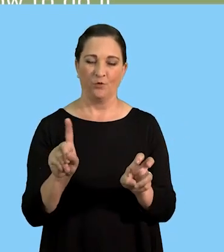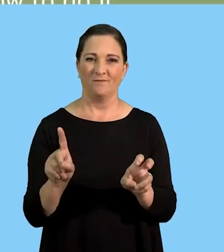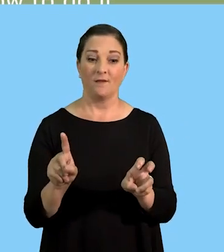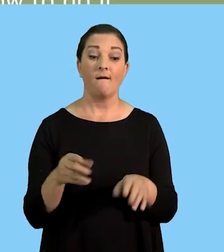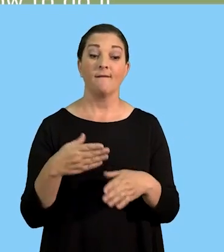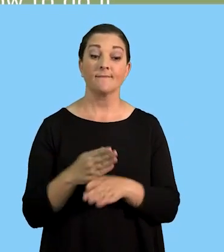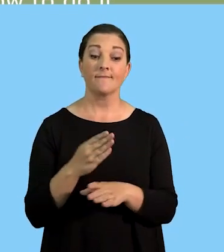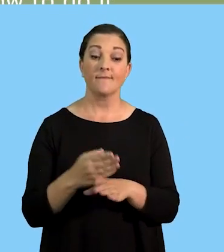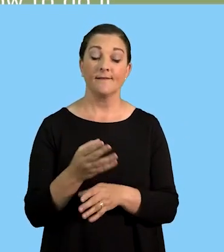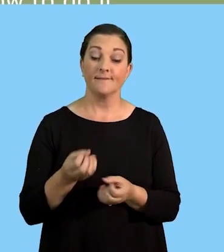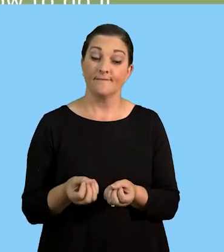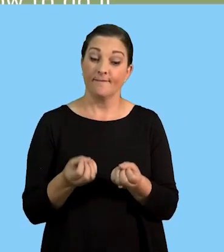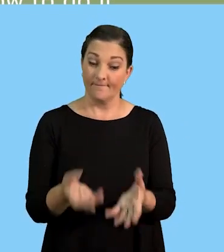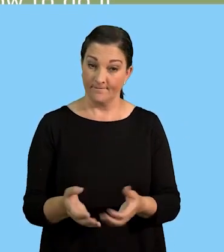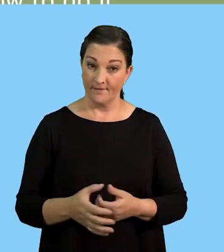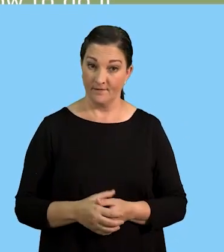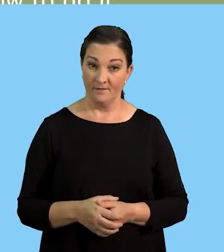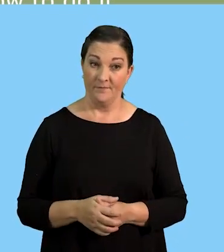a task